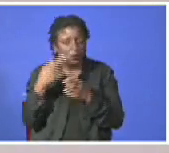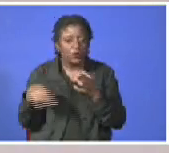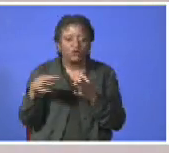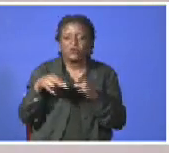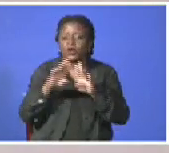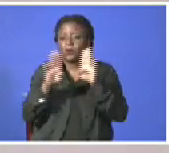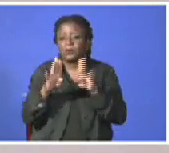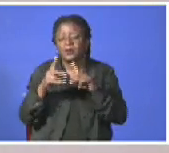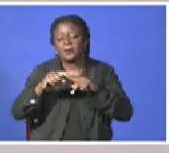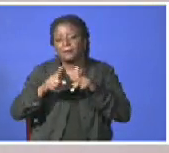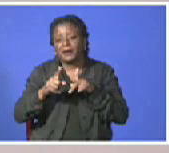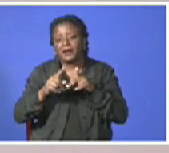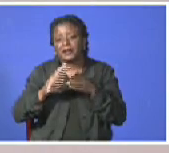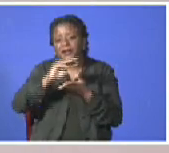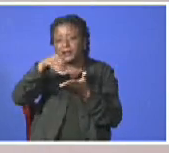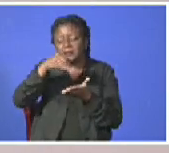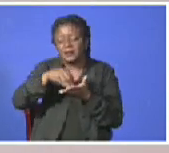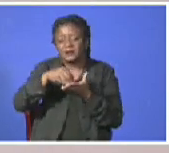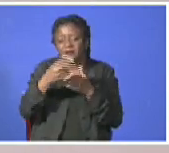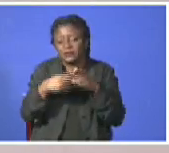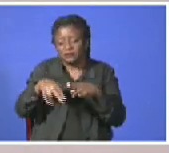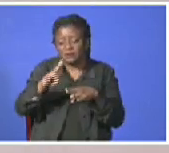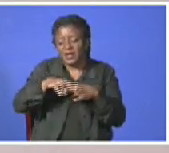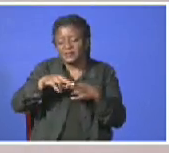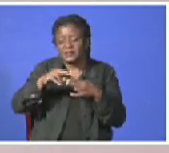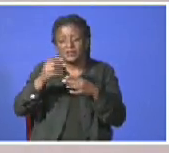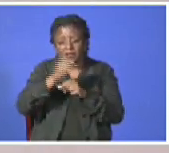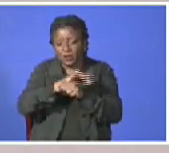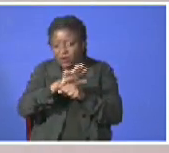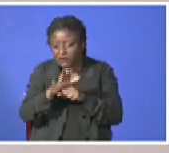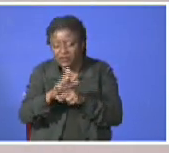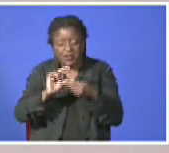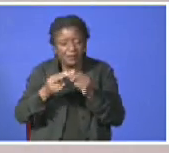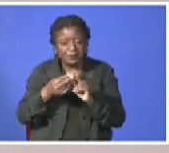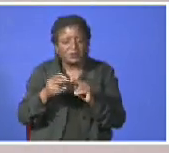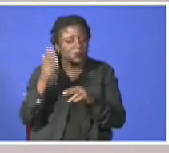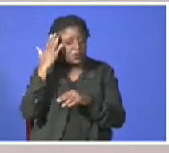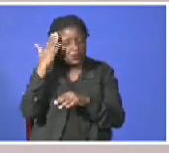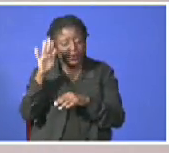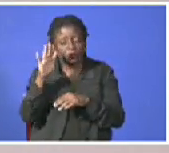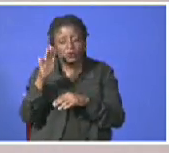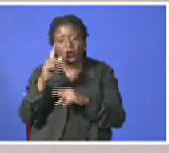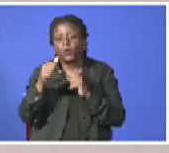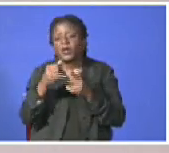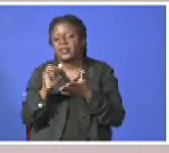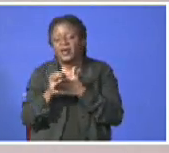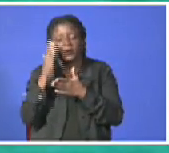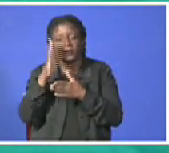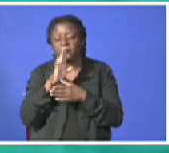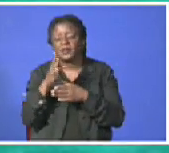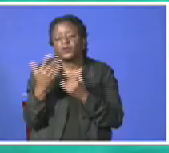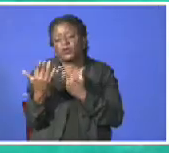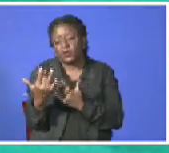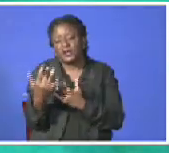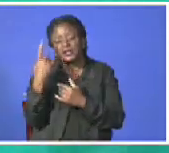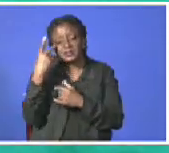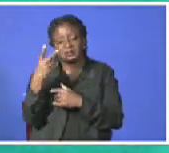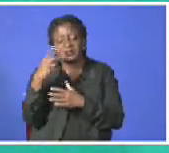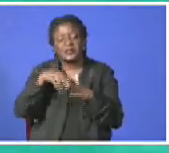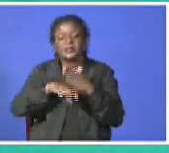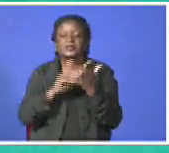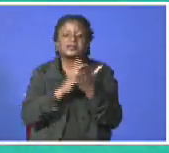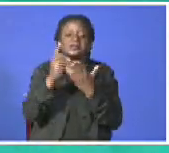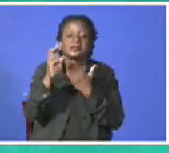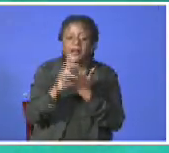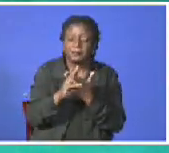rising cases, we don't know when that is going to be. And so we're just waiting to see and to hear. In December,